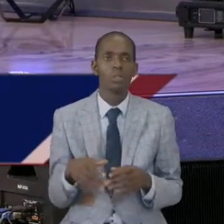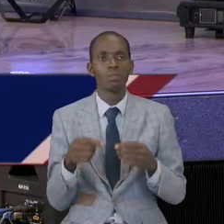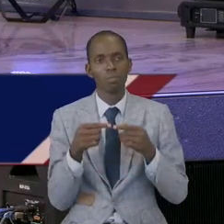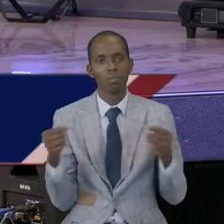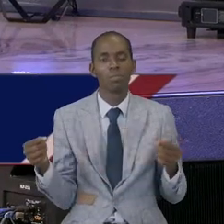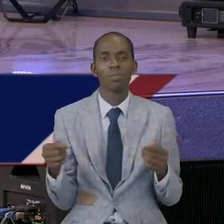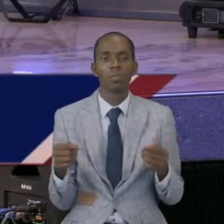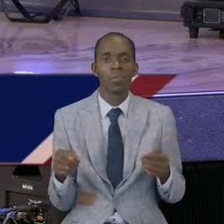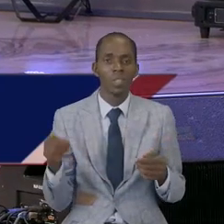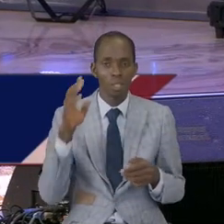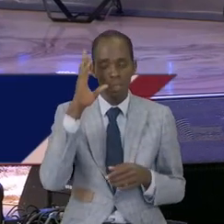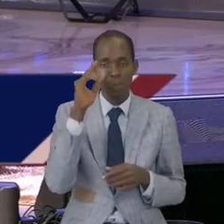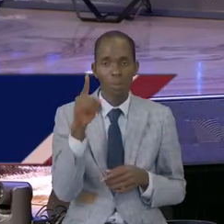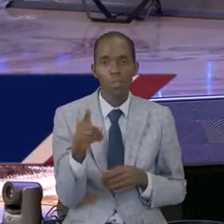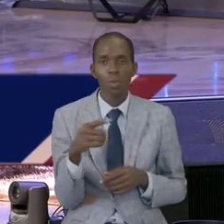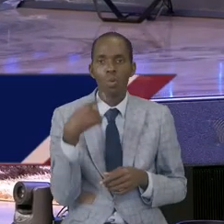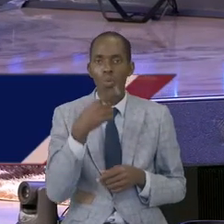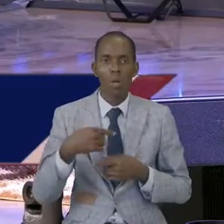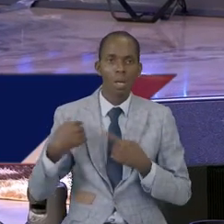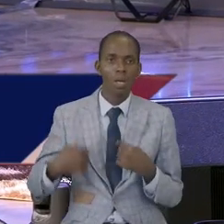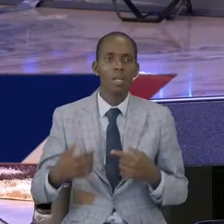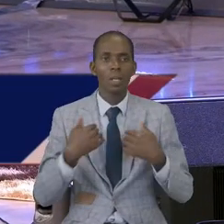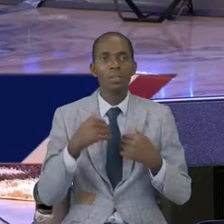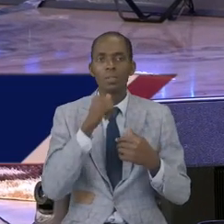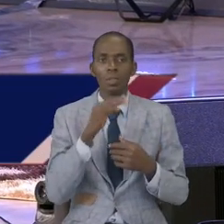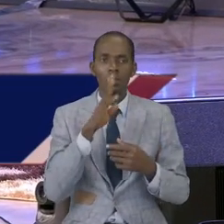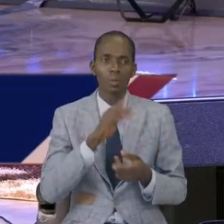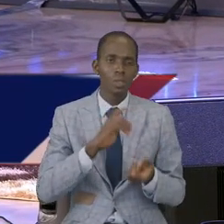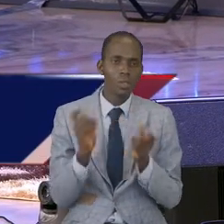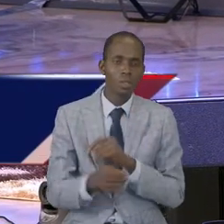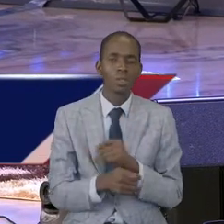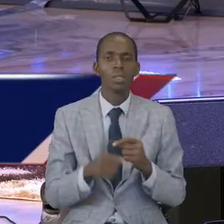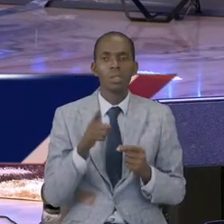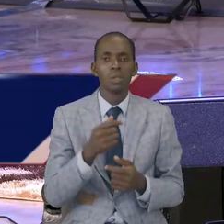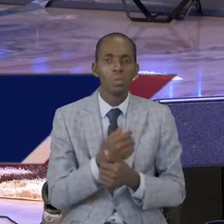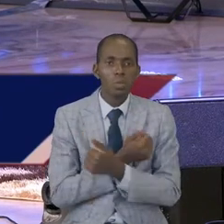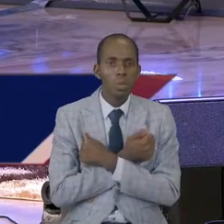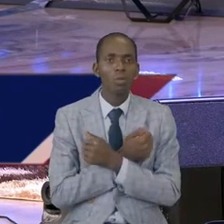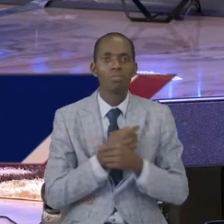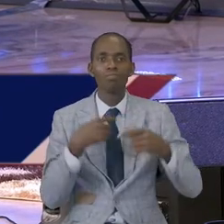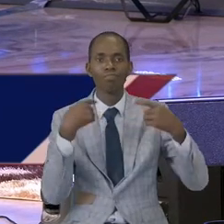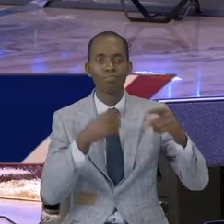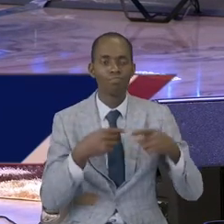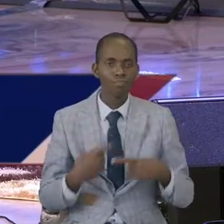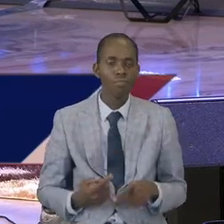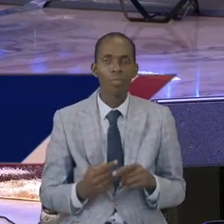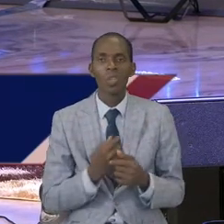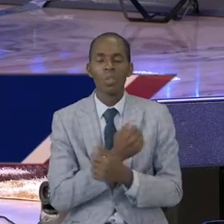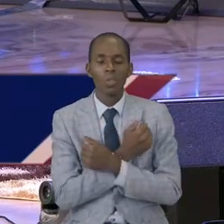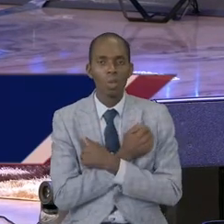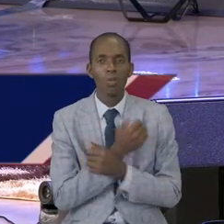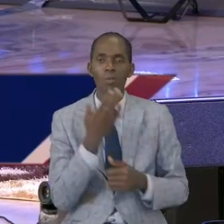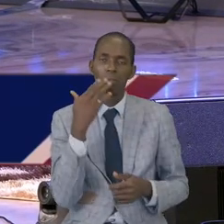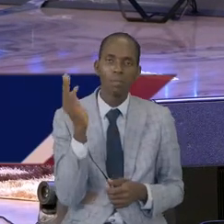He, the one whose heart has not been changed, he likes strife. He likes evil.